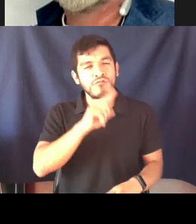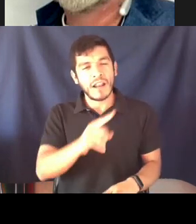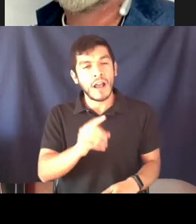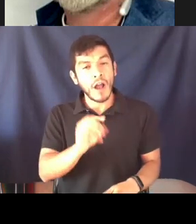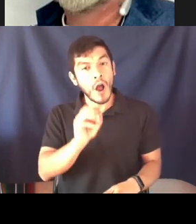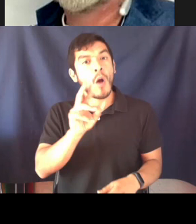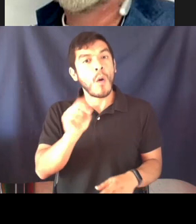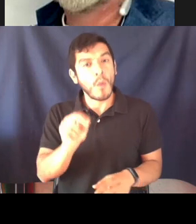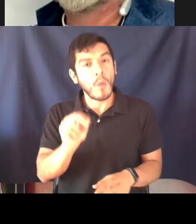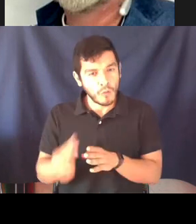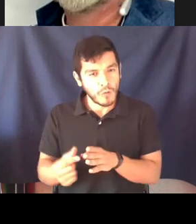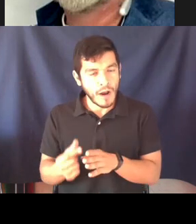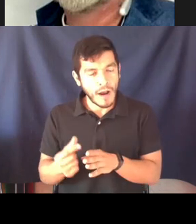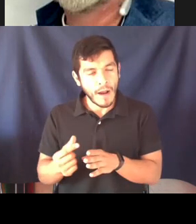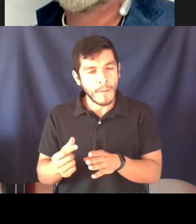slide.